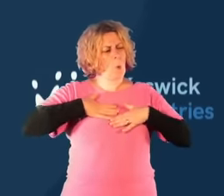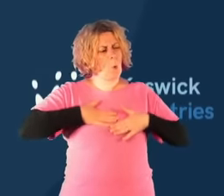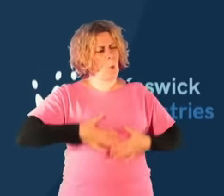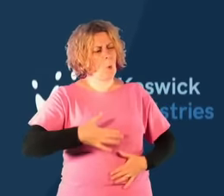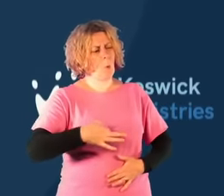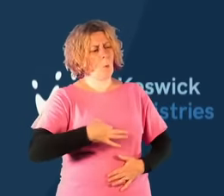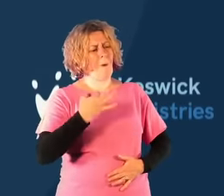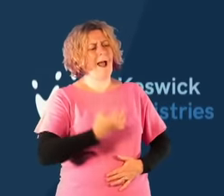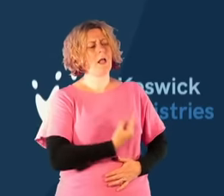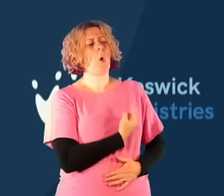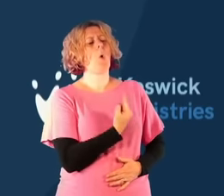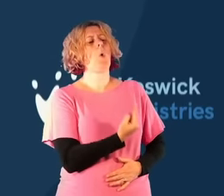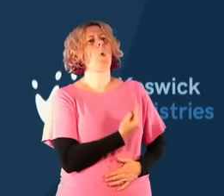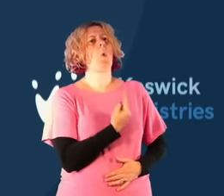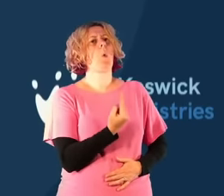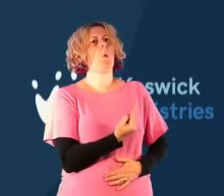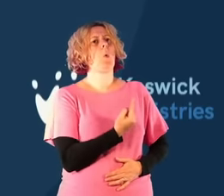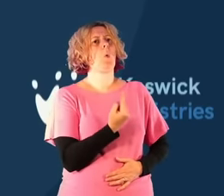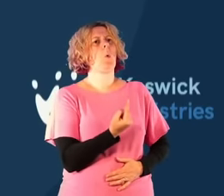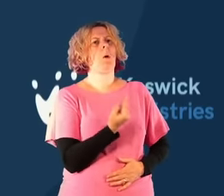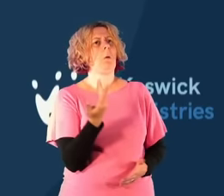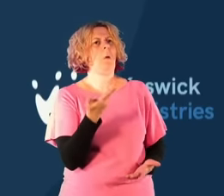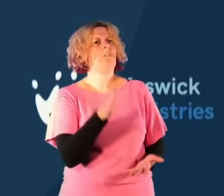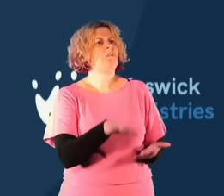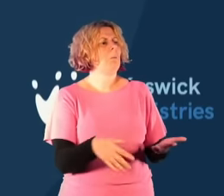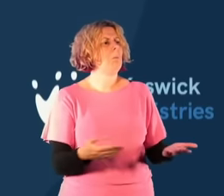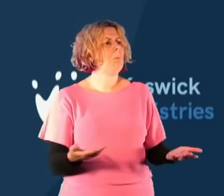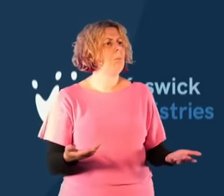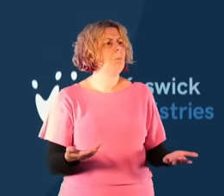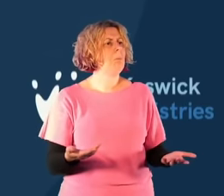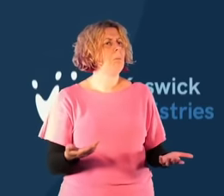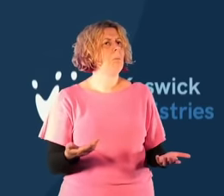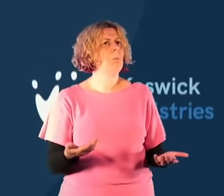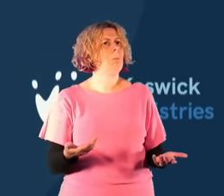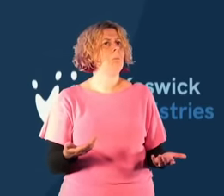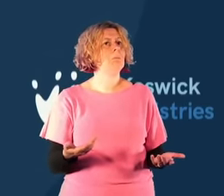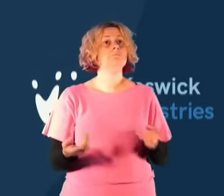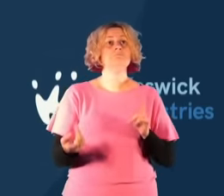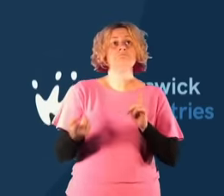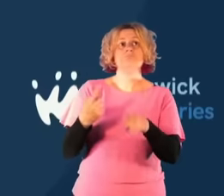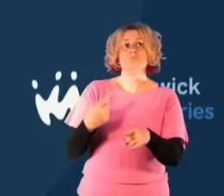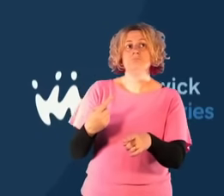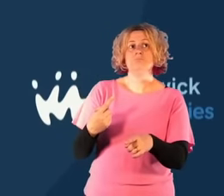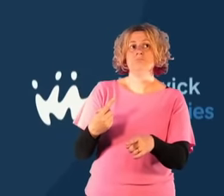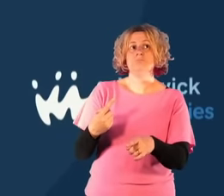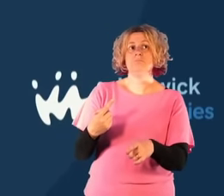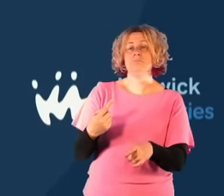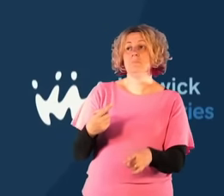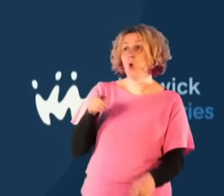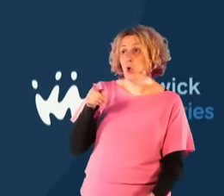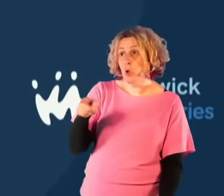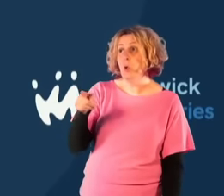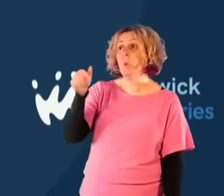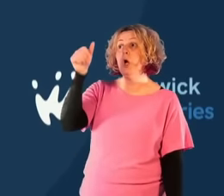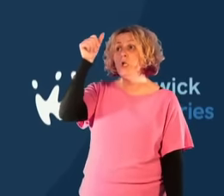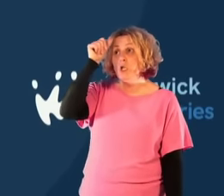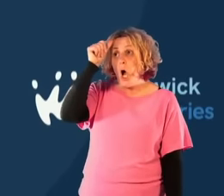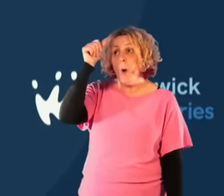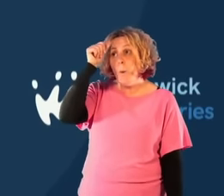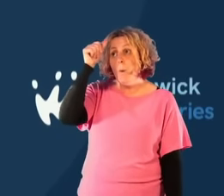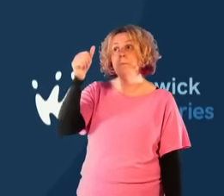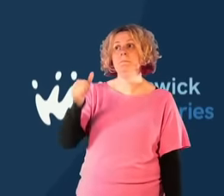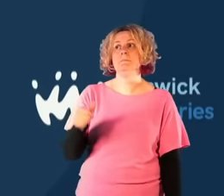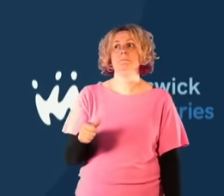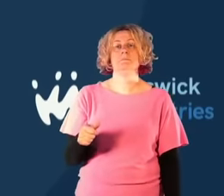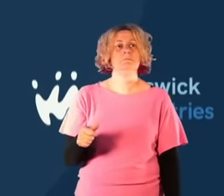who are they? And where did they come from? I answered, sir, you know.